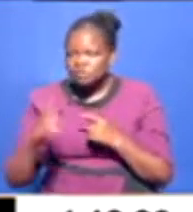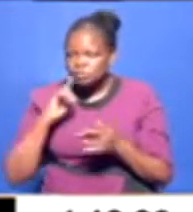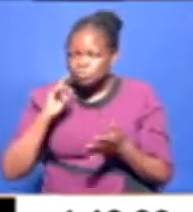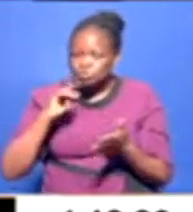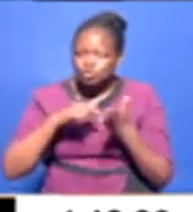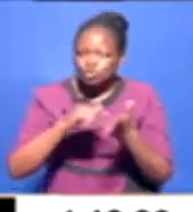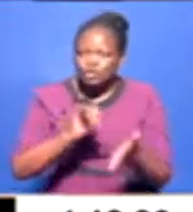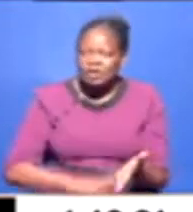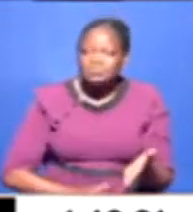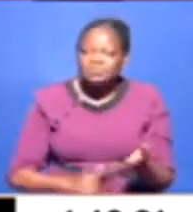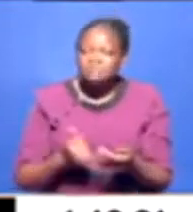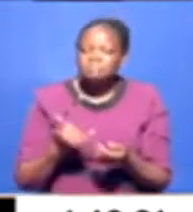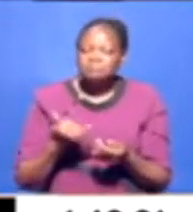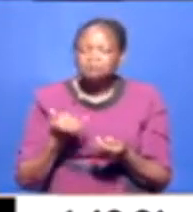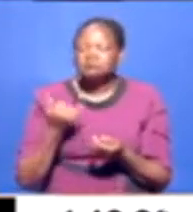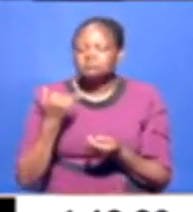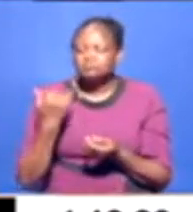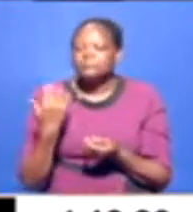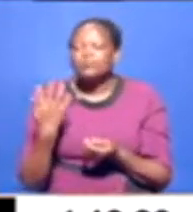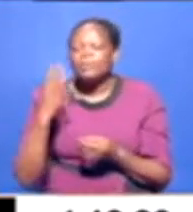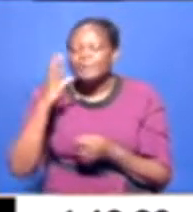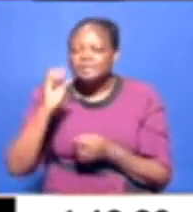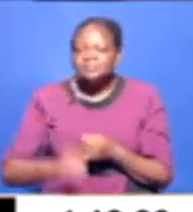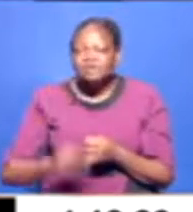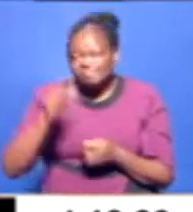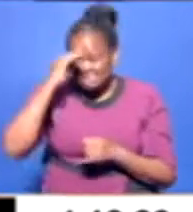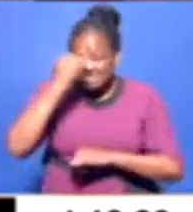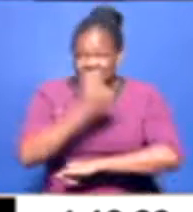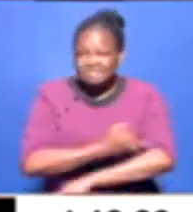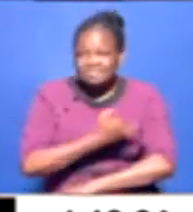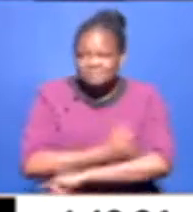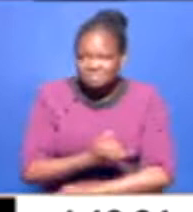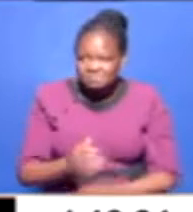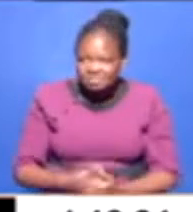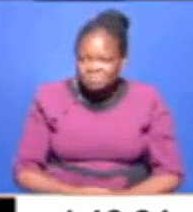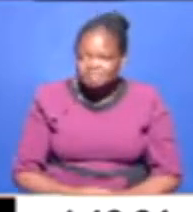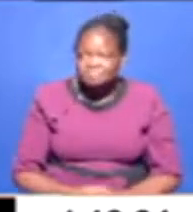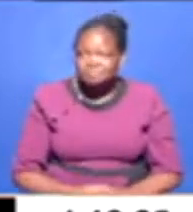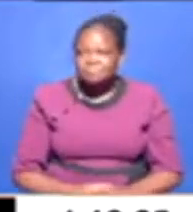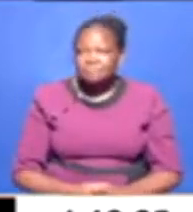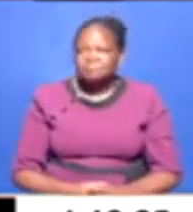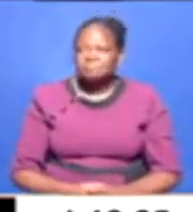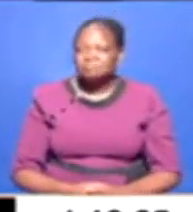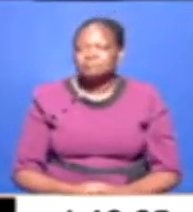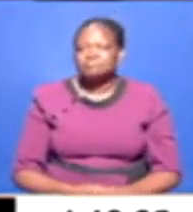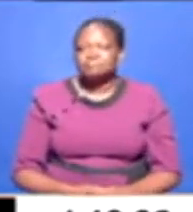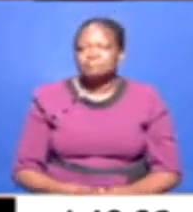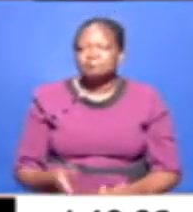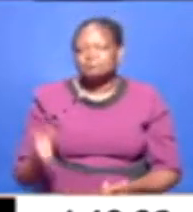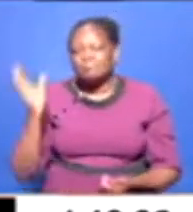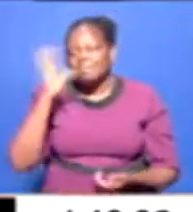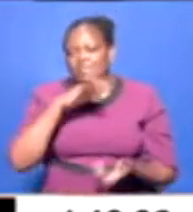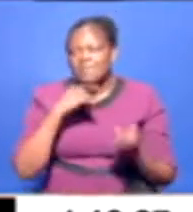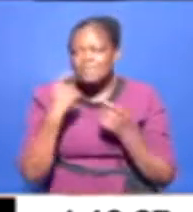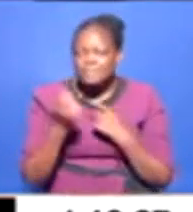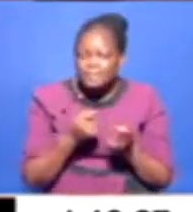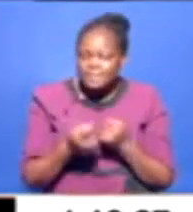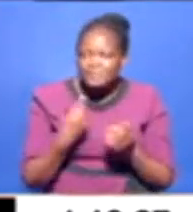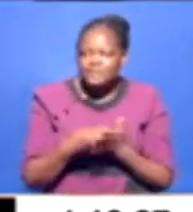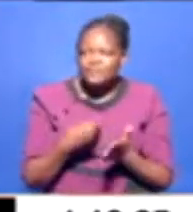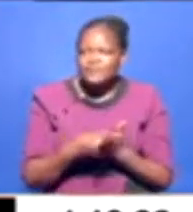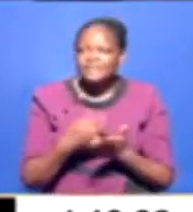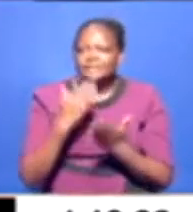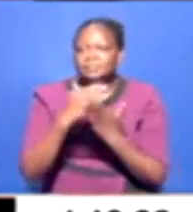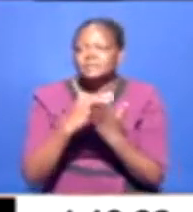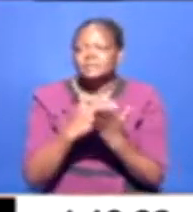of government institutions material misstatements or omissions in their financial